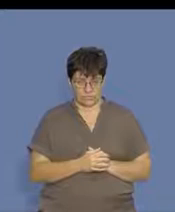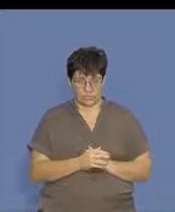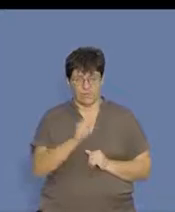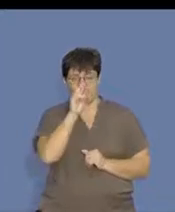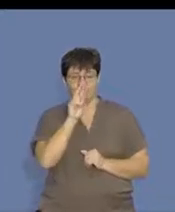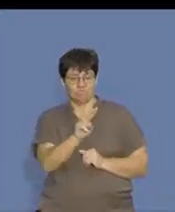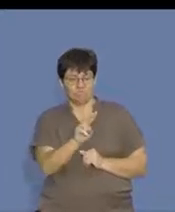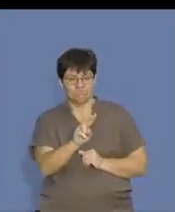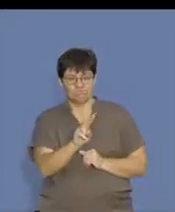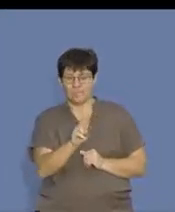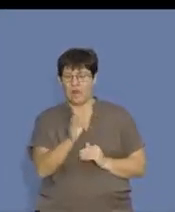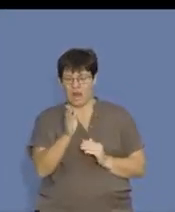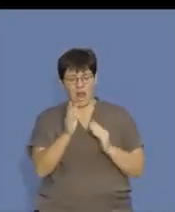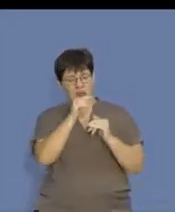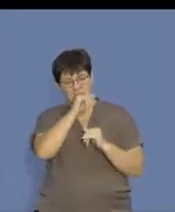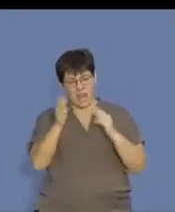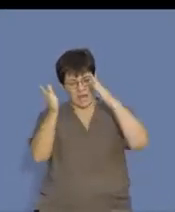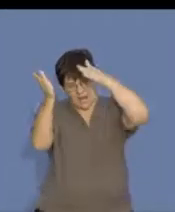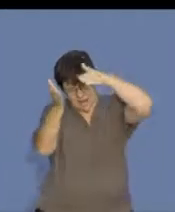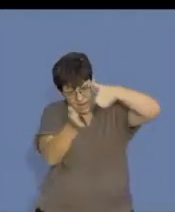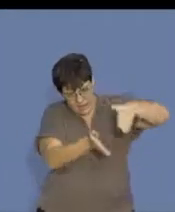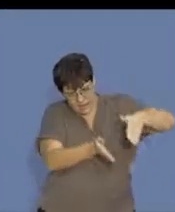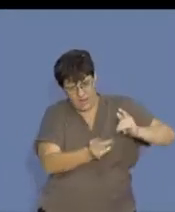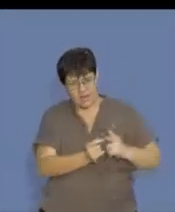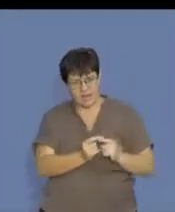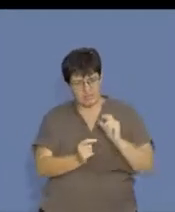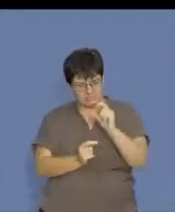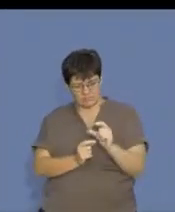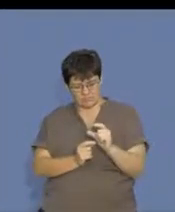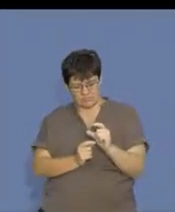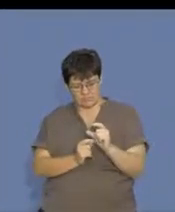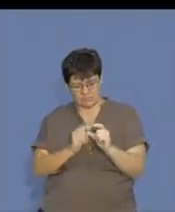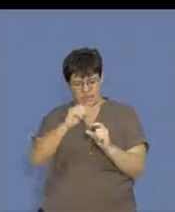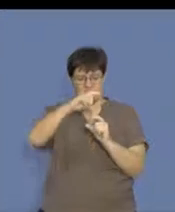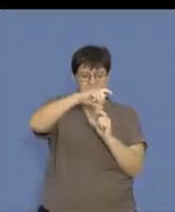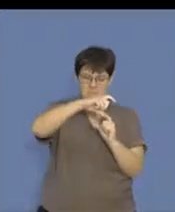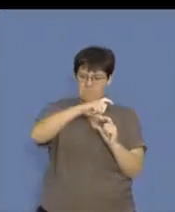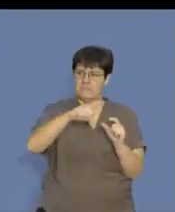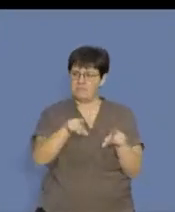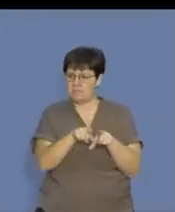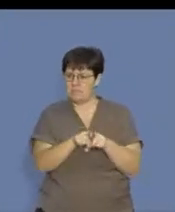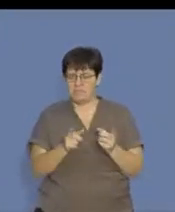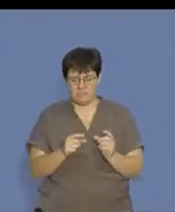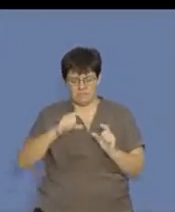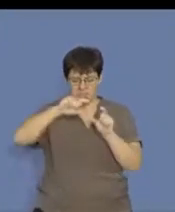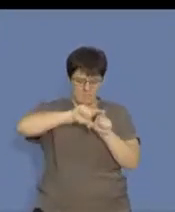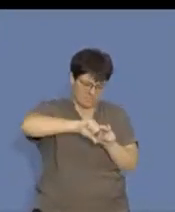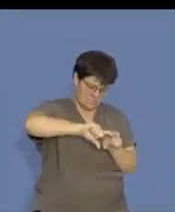as you can see, these two lines are still at the same distance between one another there, right? There's